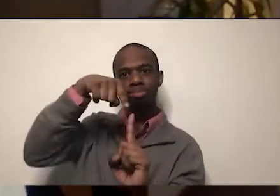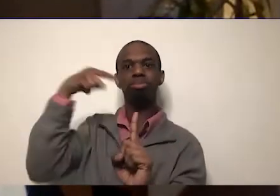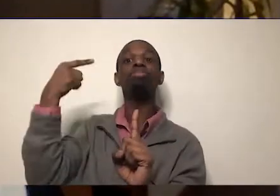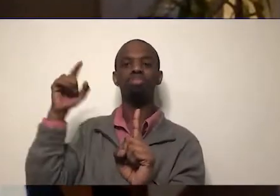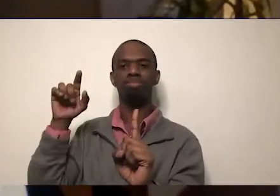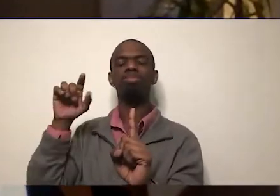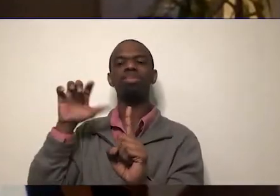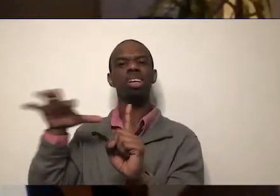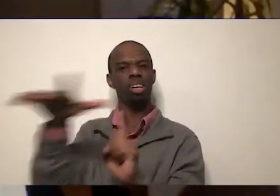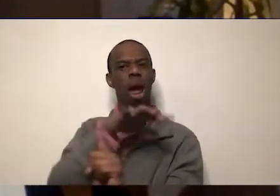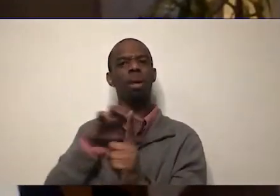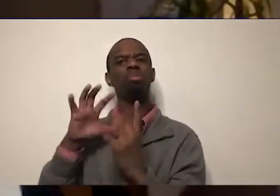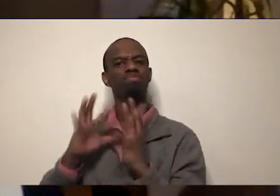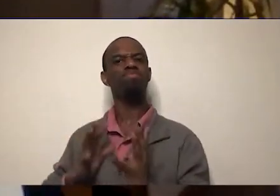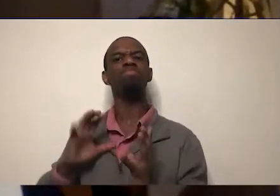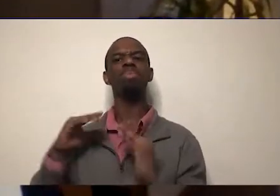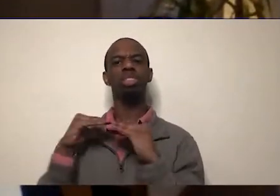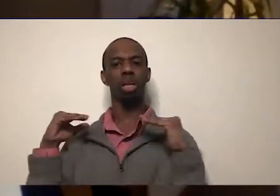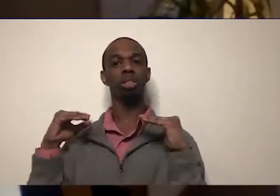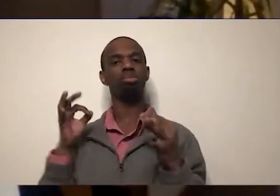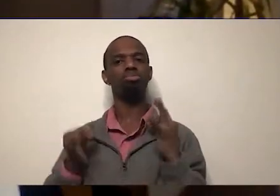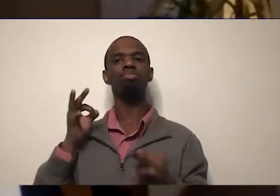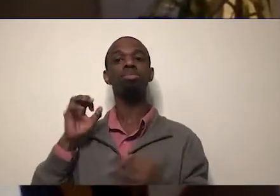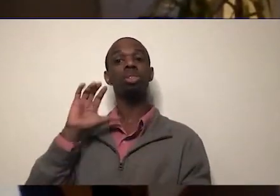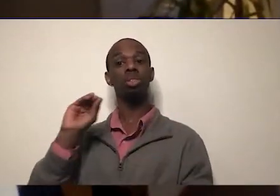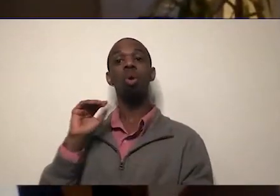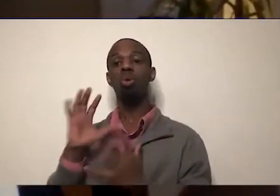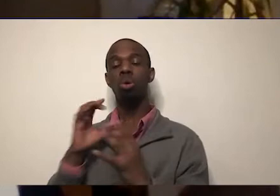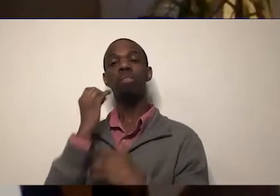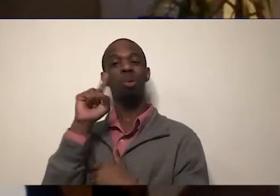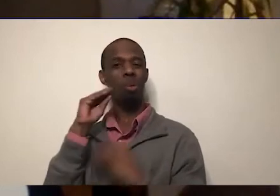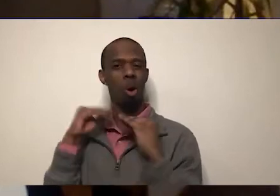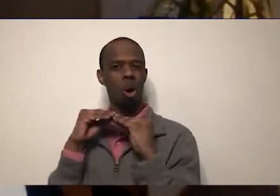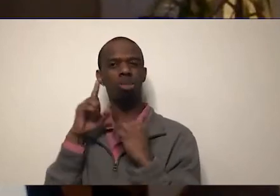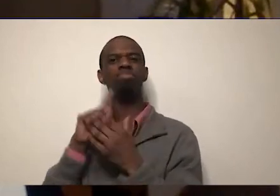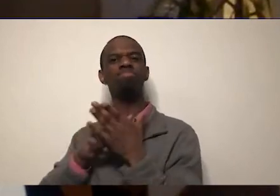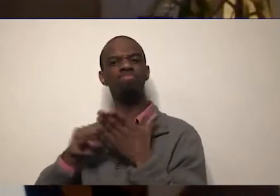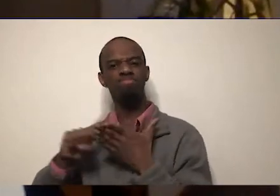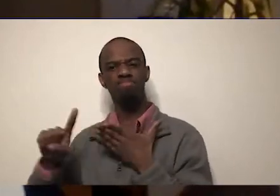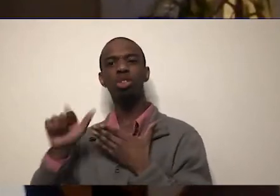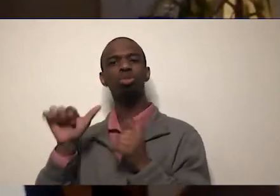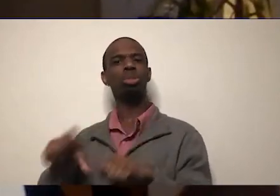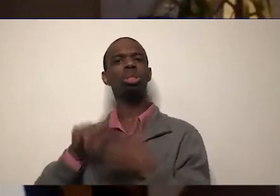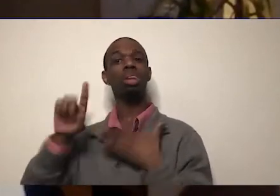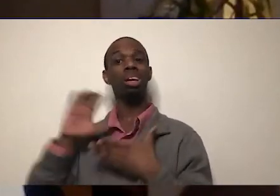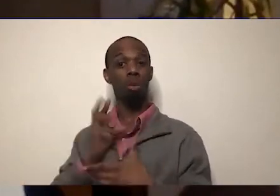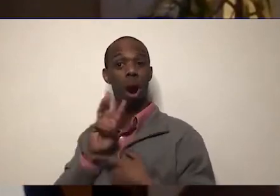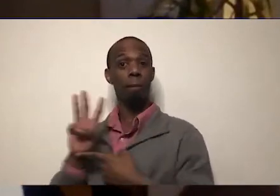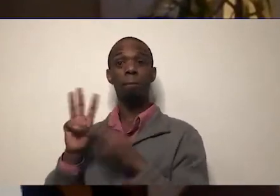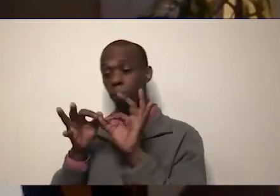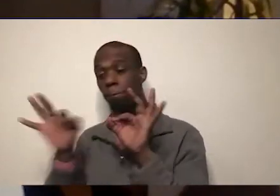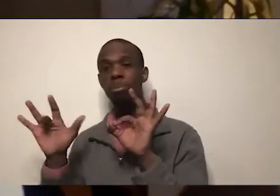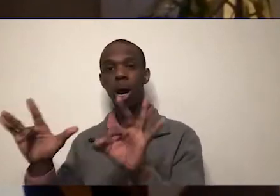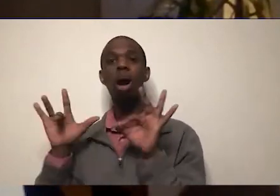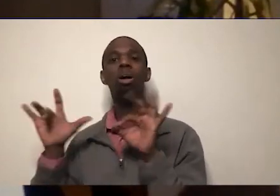of course, to get tickets to come see the exhibition in person. I want to thank very especially the